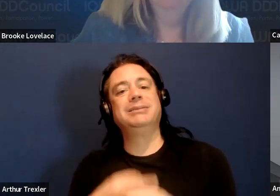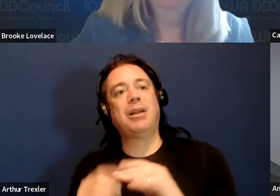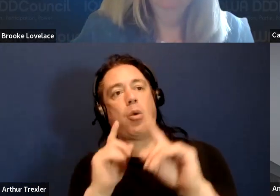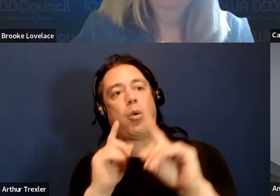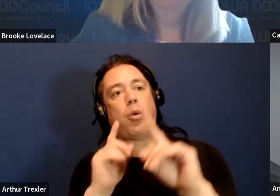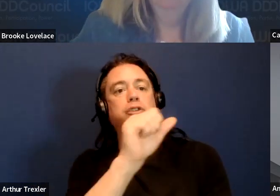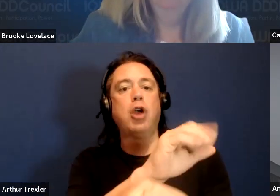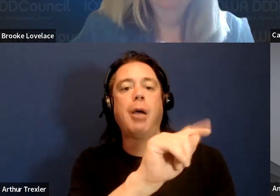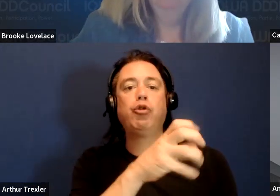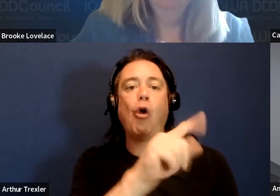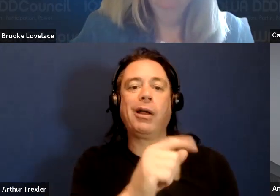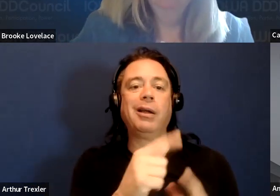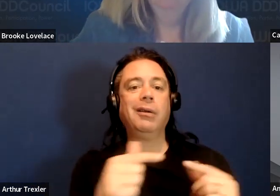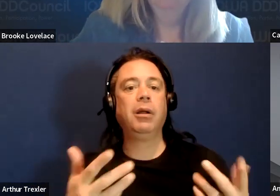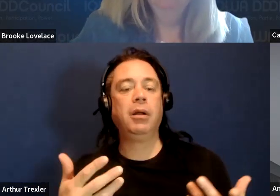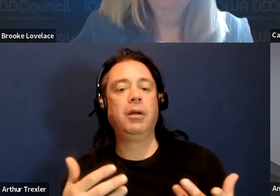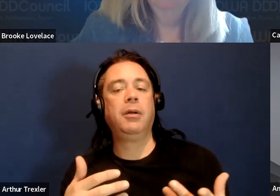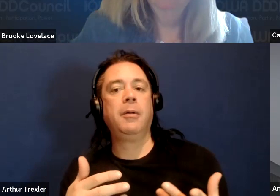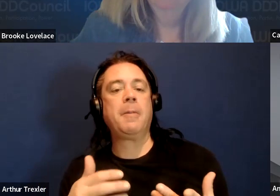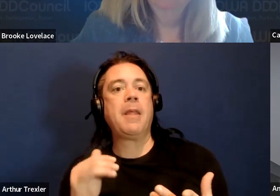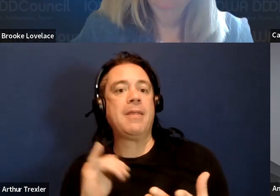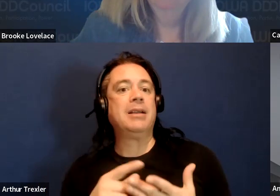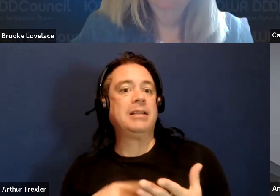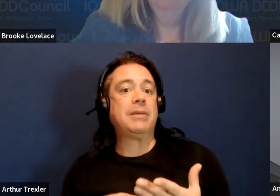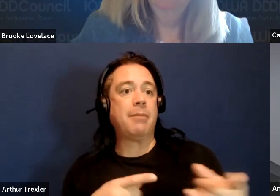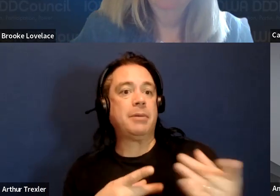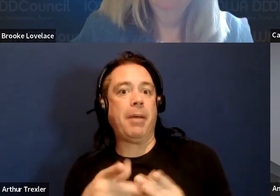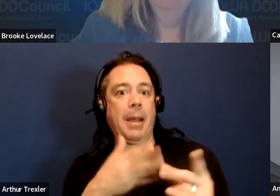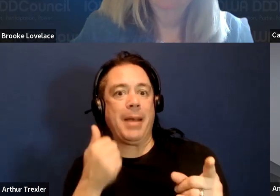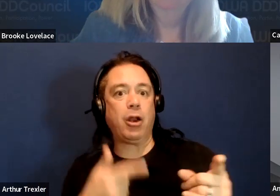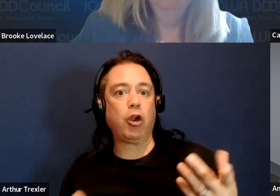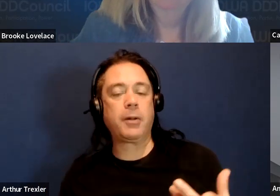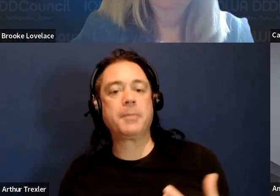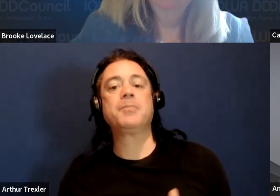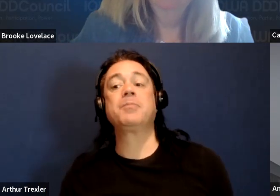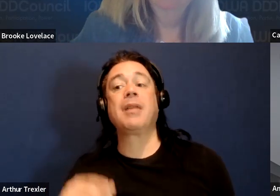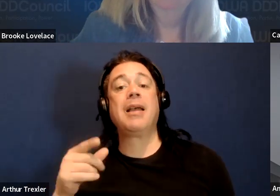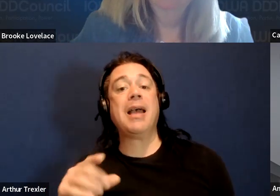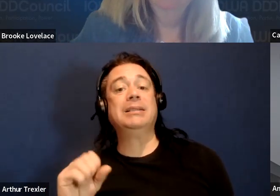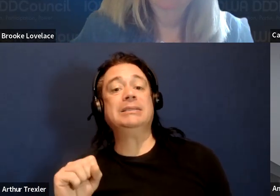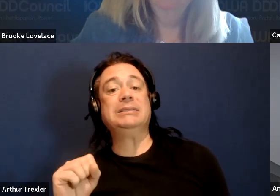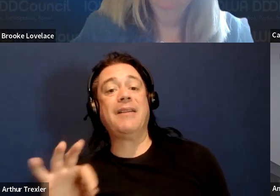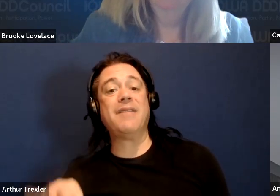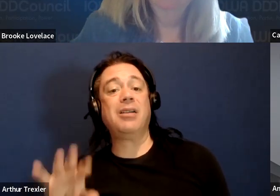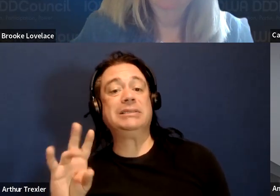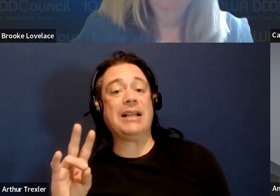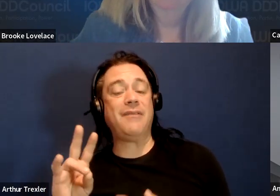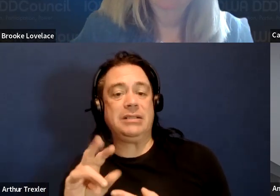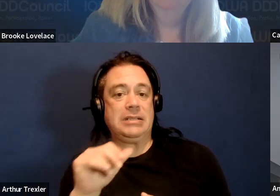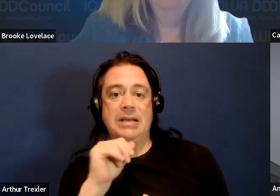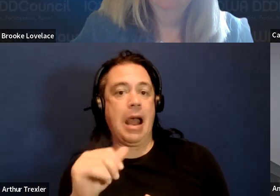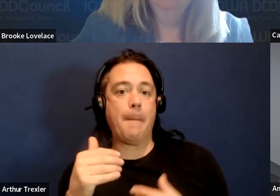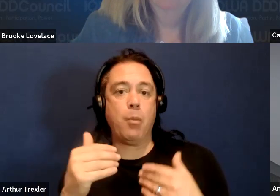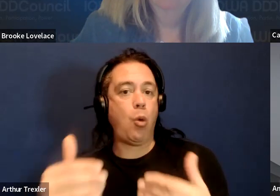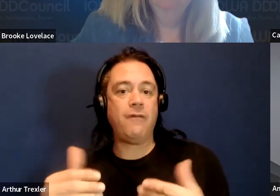job at Target or something, which can sometimes pay better. That bill, Senate File 7, hasn't moved, but we have